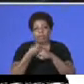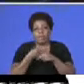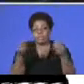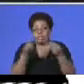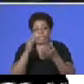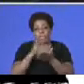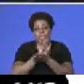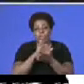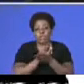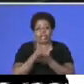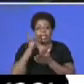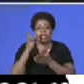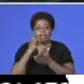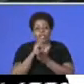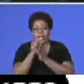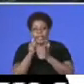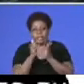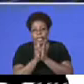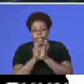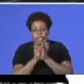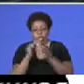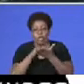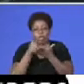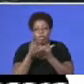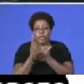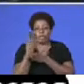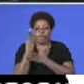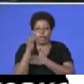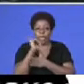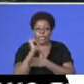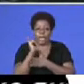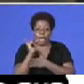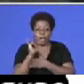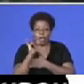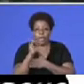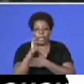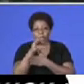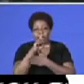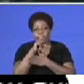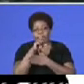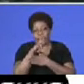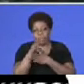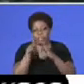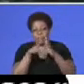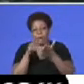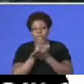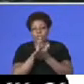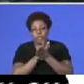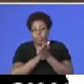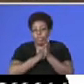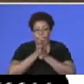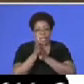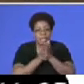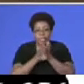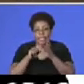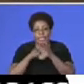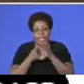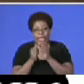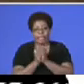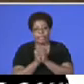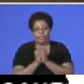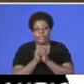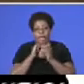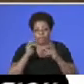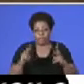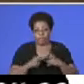school, 8-year-old grade 4 student at Yellow Elder Primary, Leandra Burrows, was eager to get started. It made me